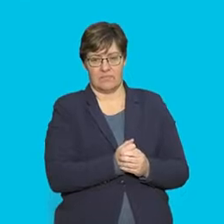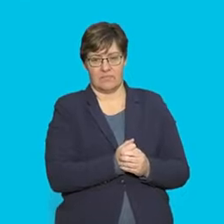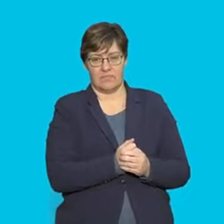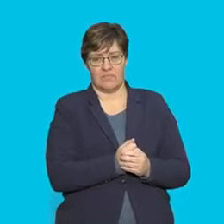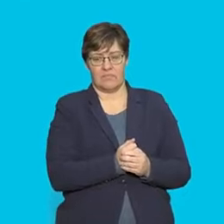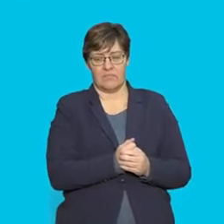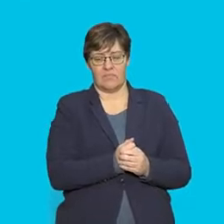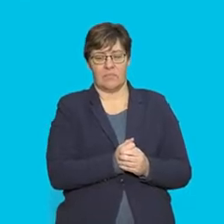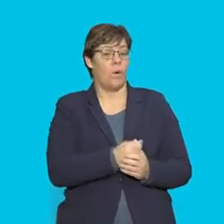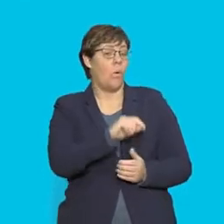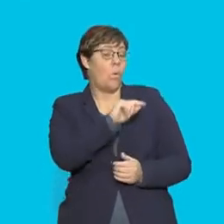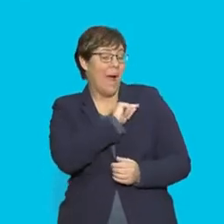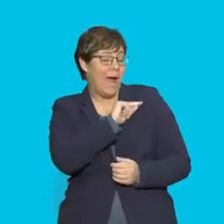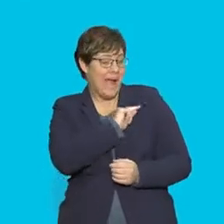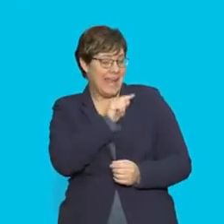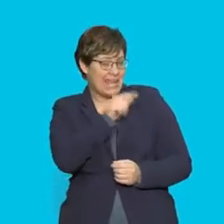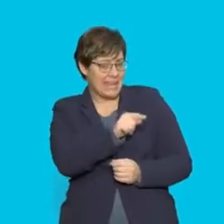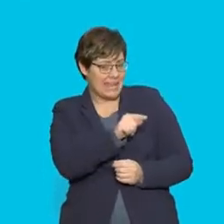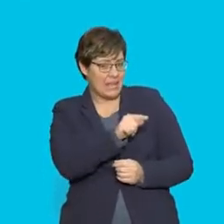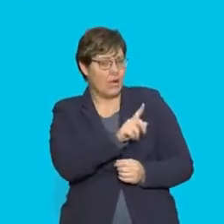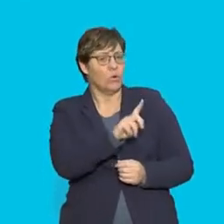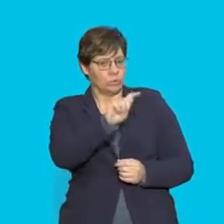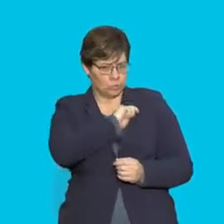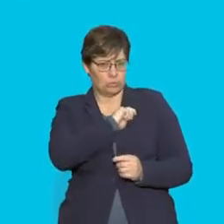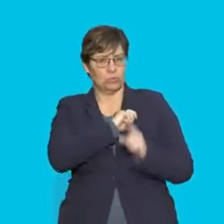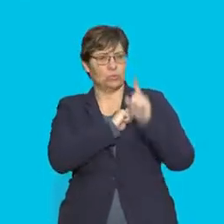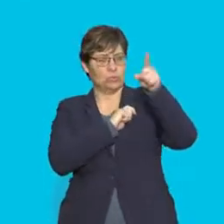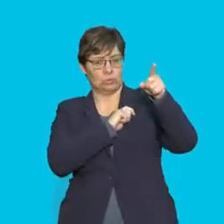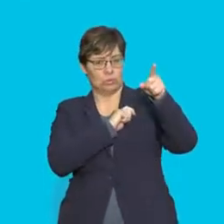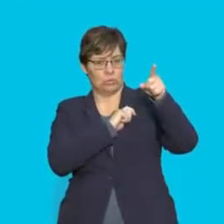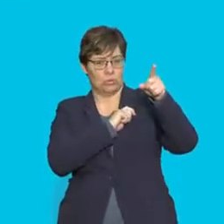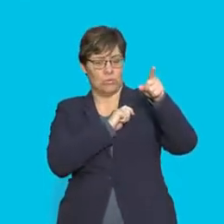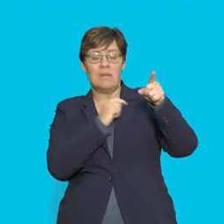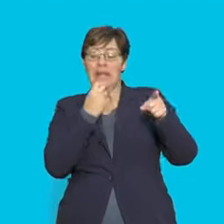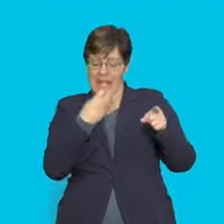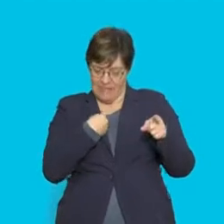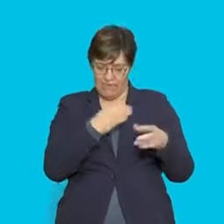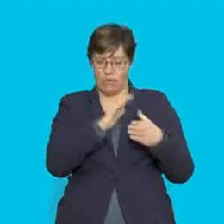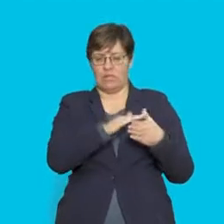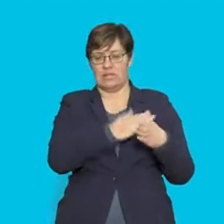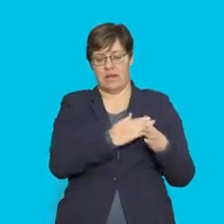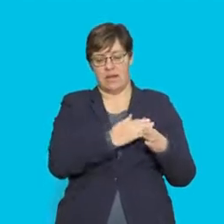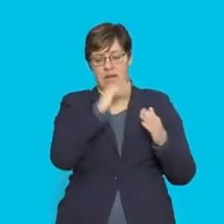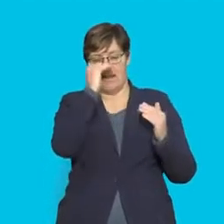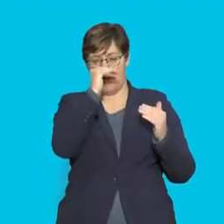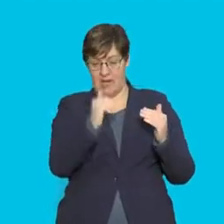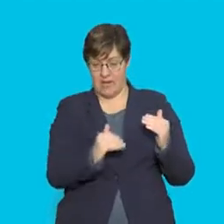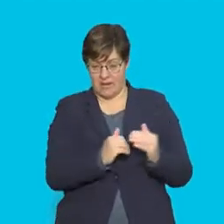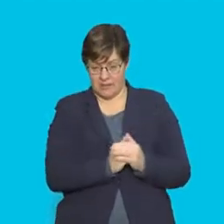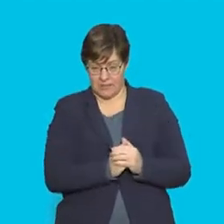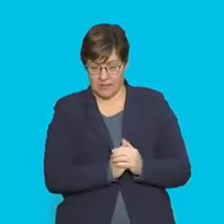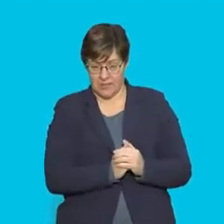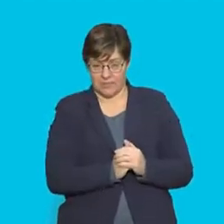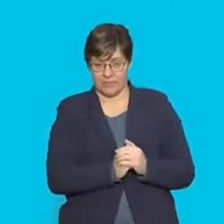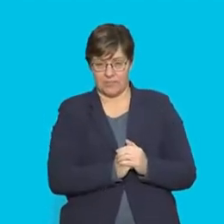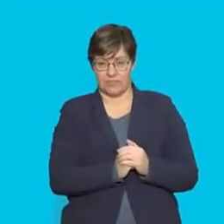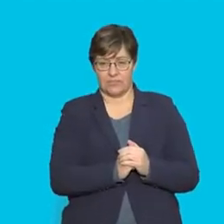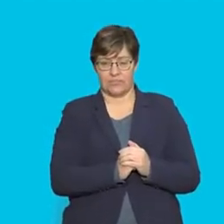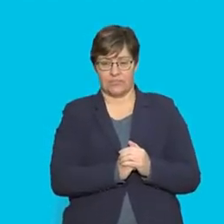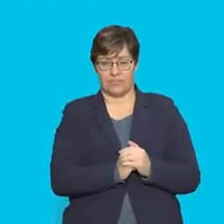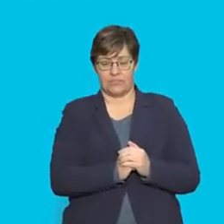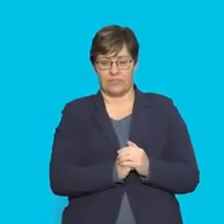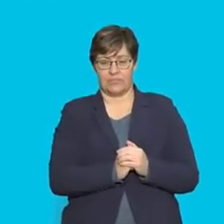why the statement is true, because the statement is true. Why the statement